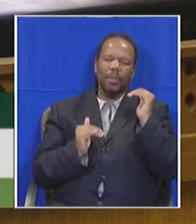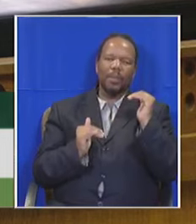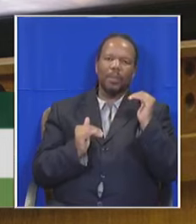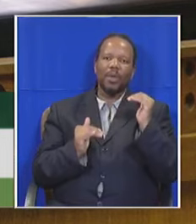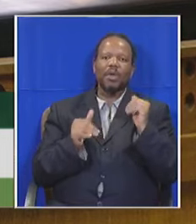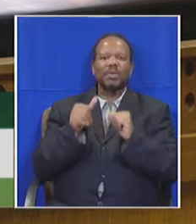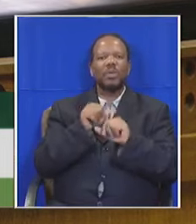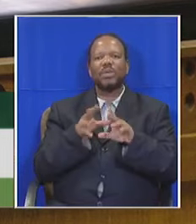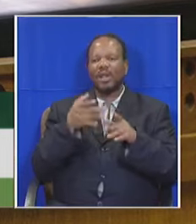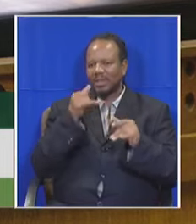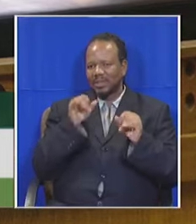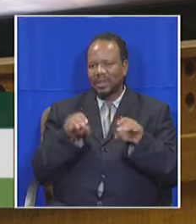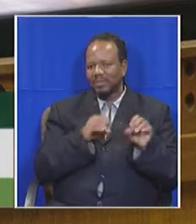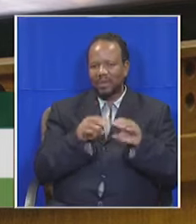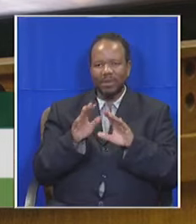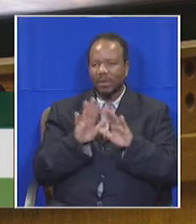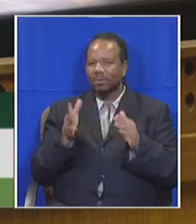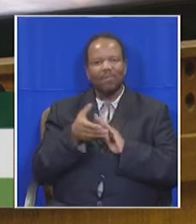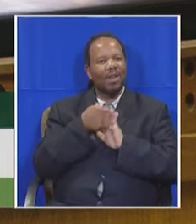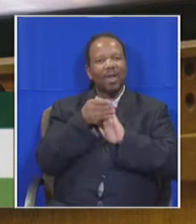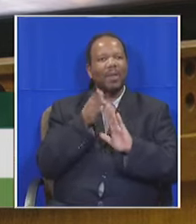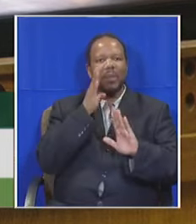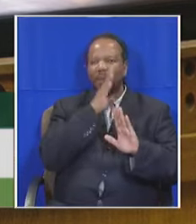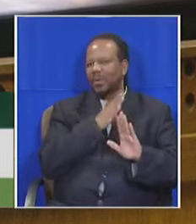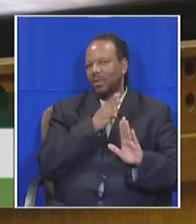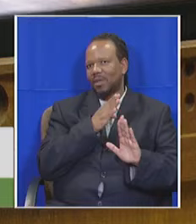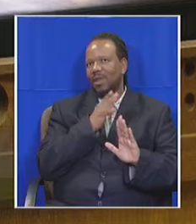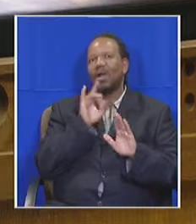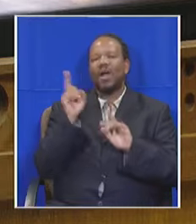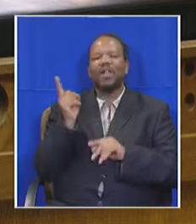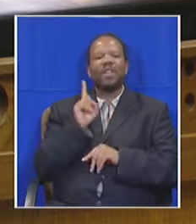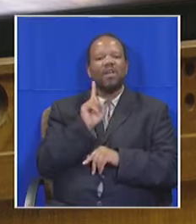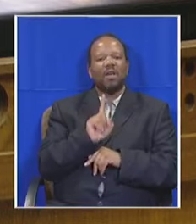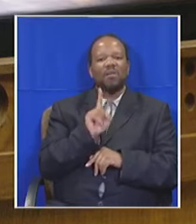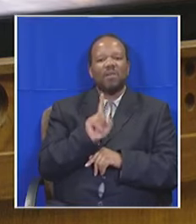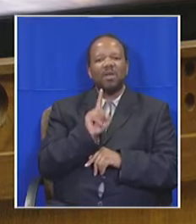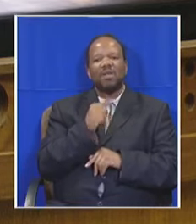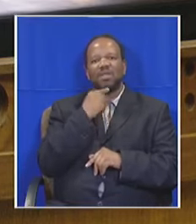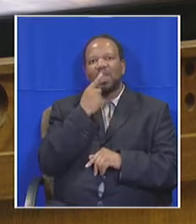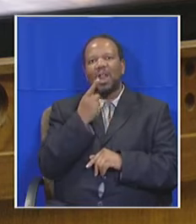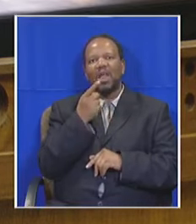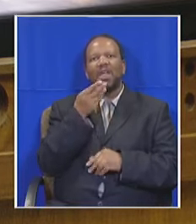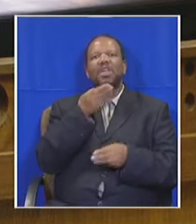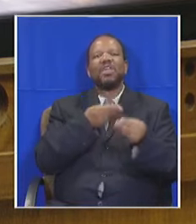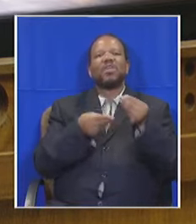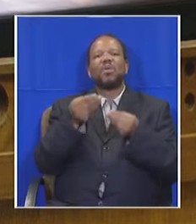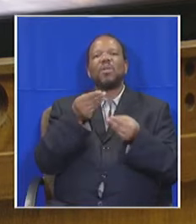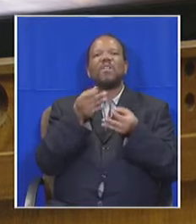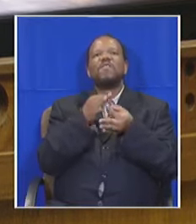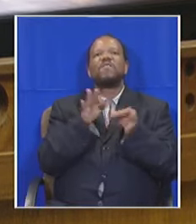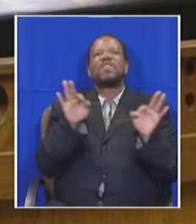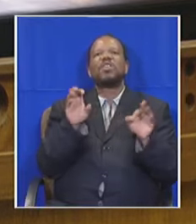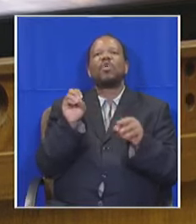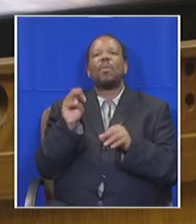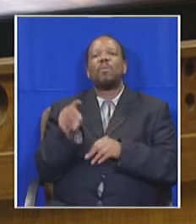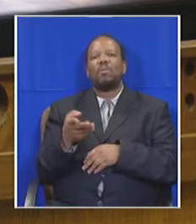social ills, and a lack of leadership. Yet we come here and speak about economic freedom. Honorable Deputy